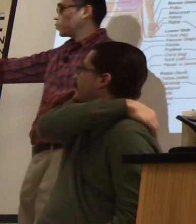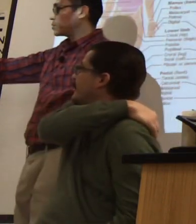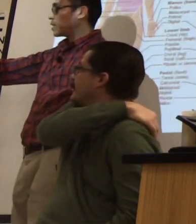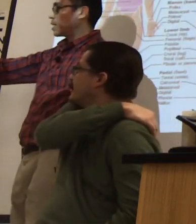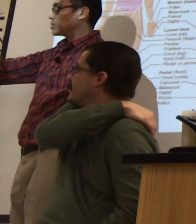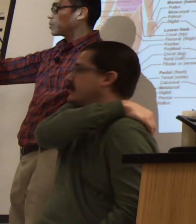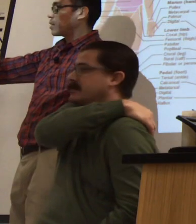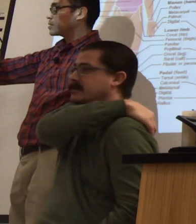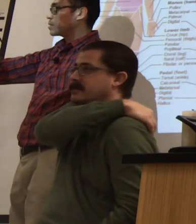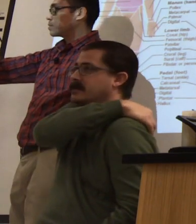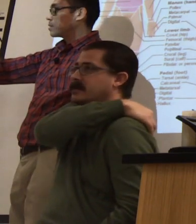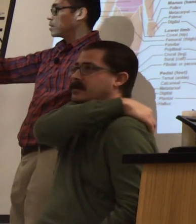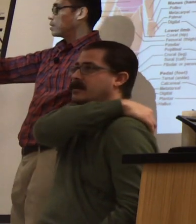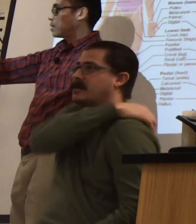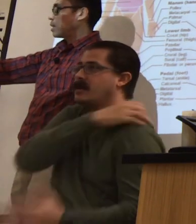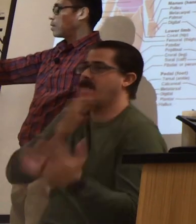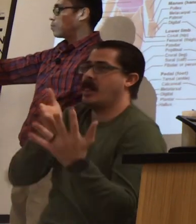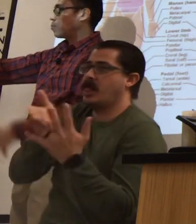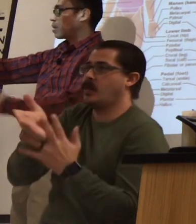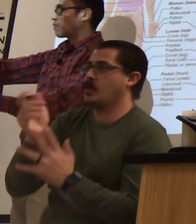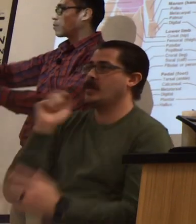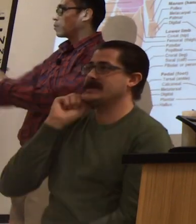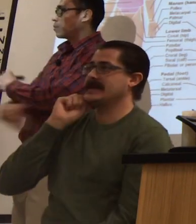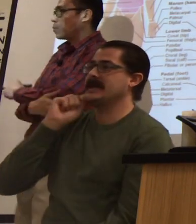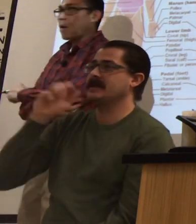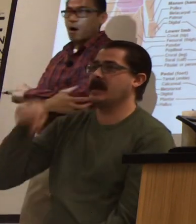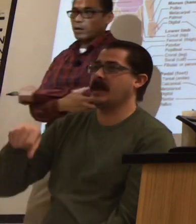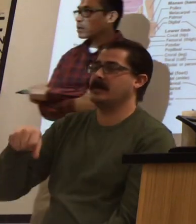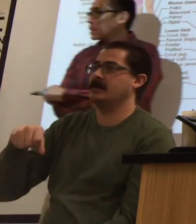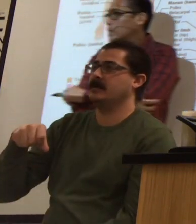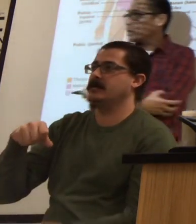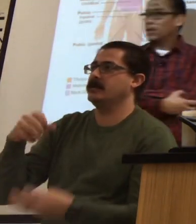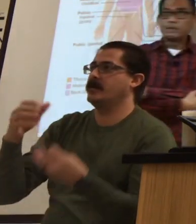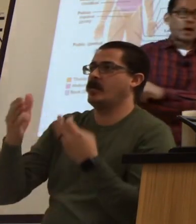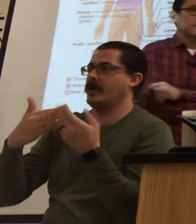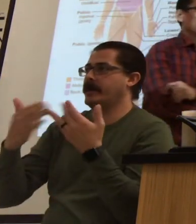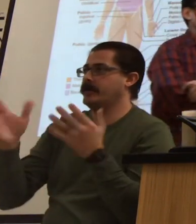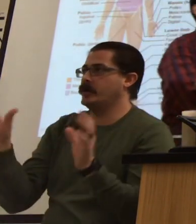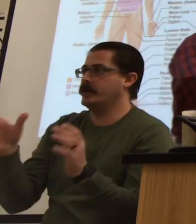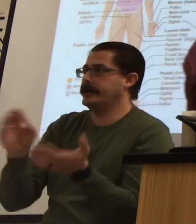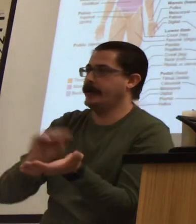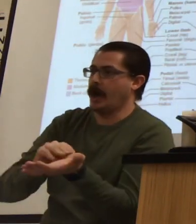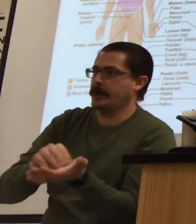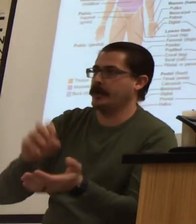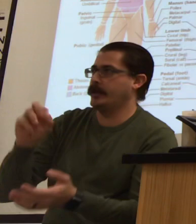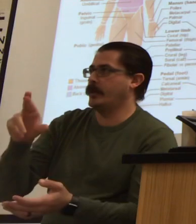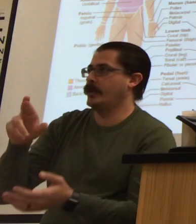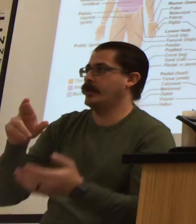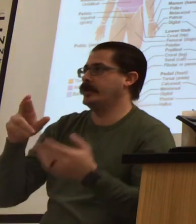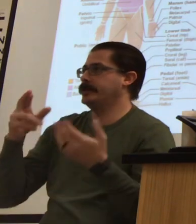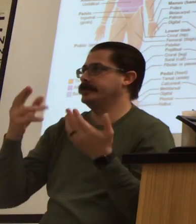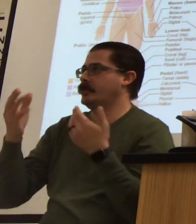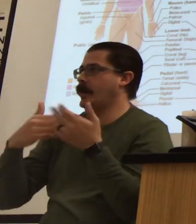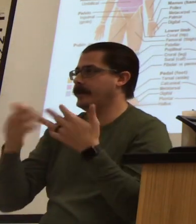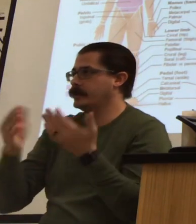right there through the skin. So as a, whatever you are, doctor,